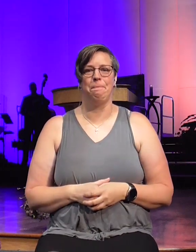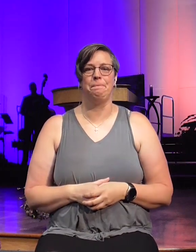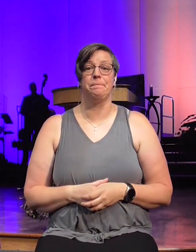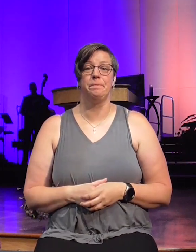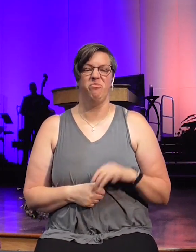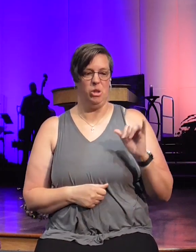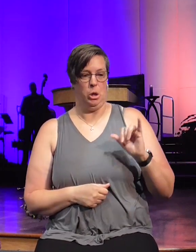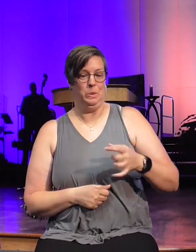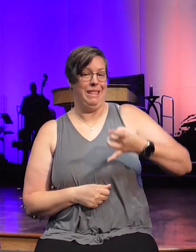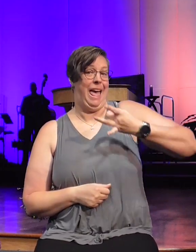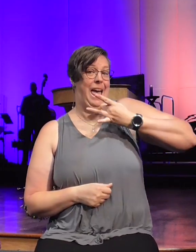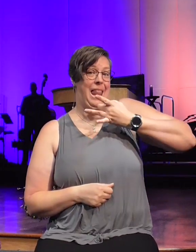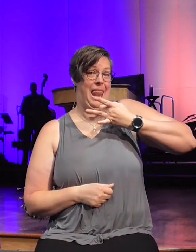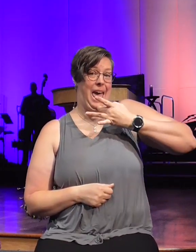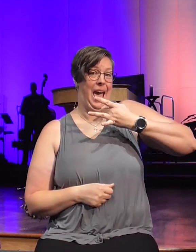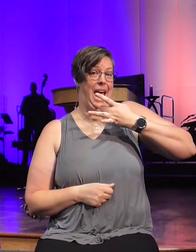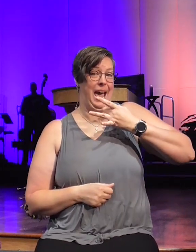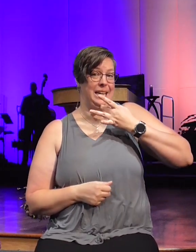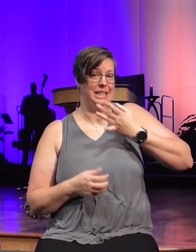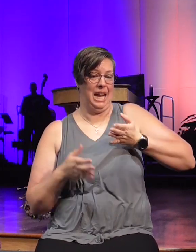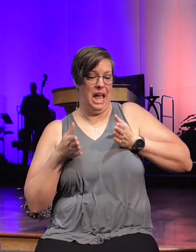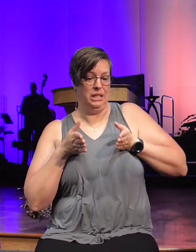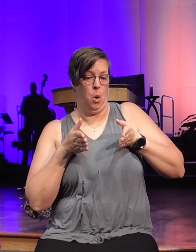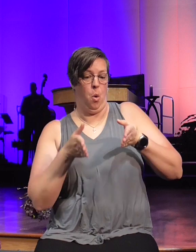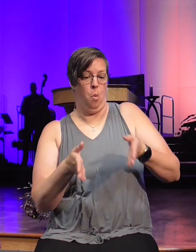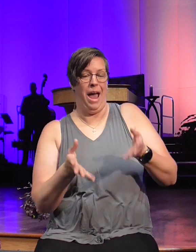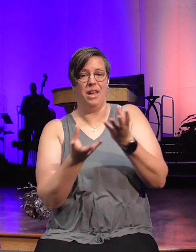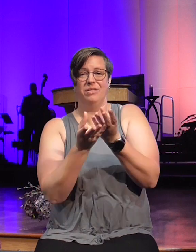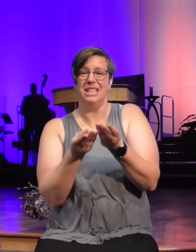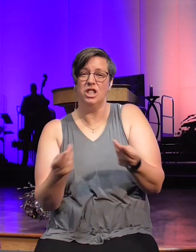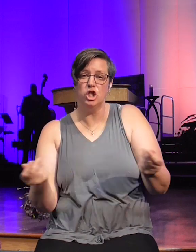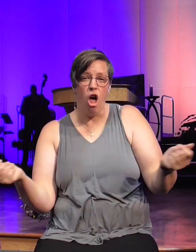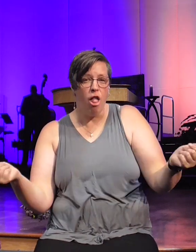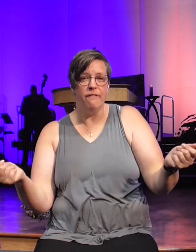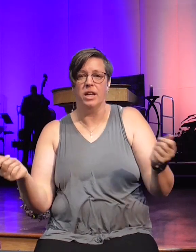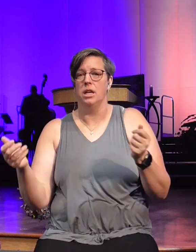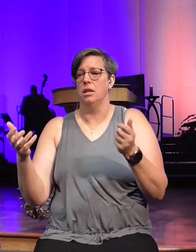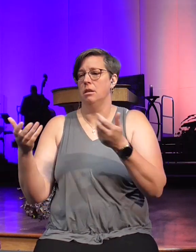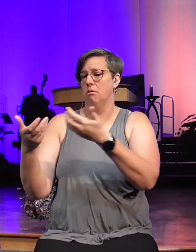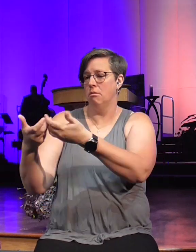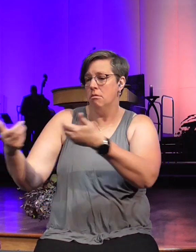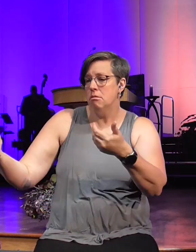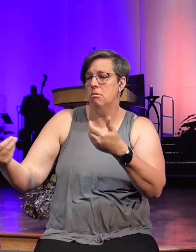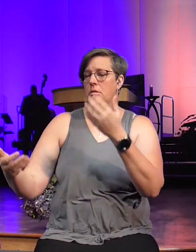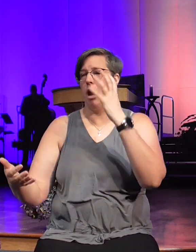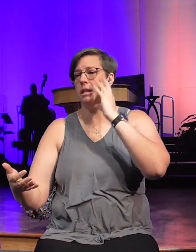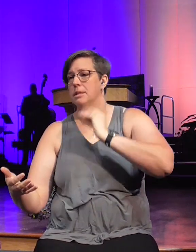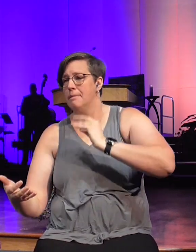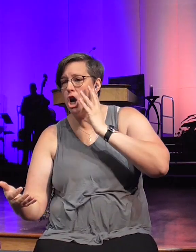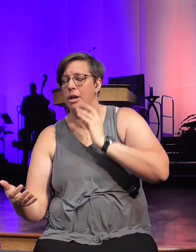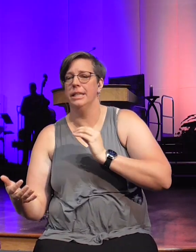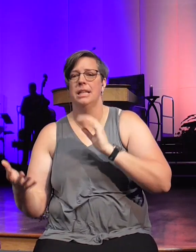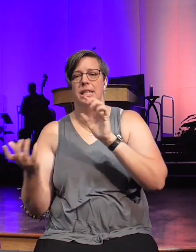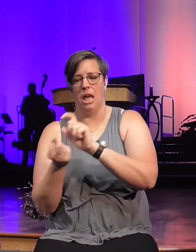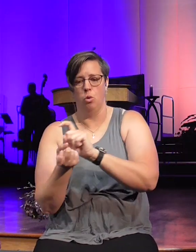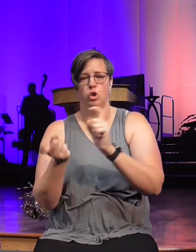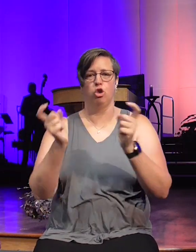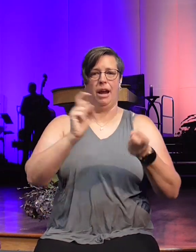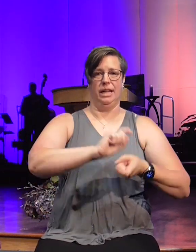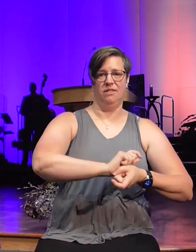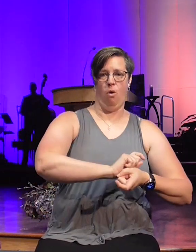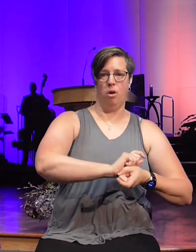So the light has its way of dissolving any discord, any experiences, and transforming them